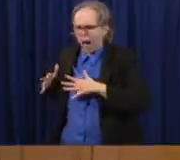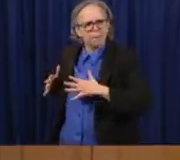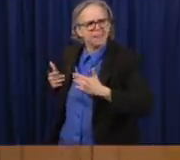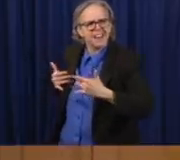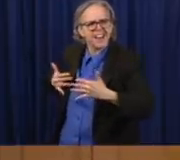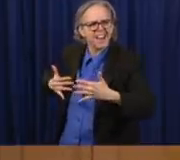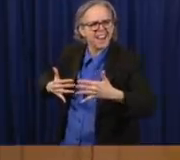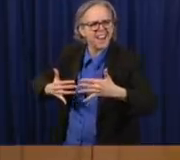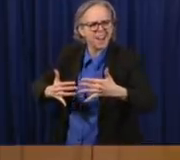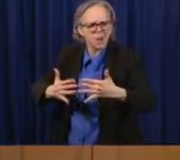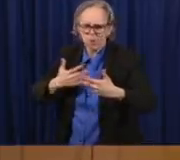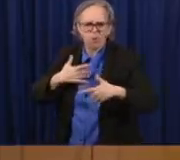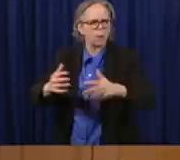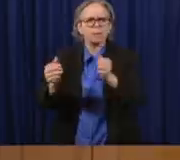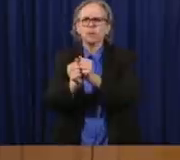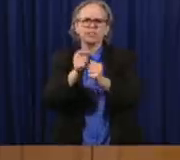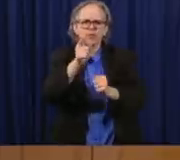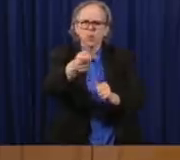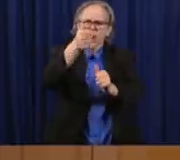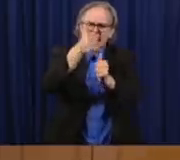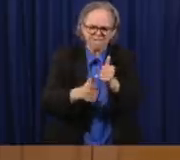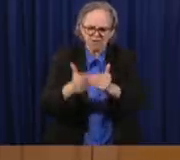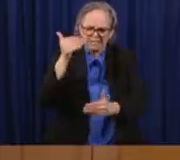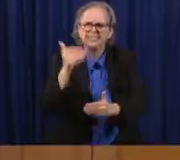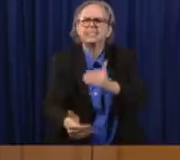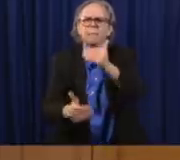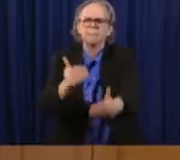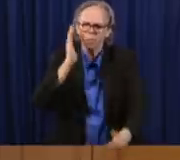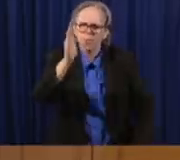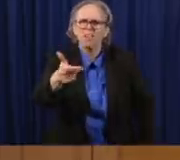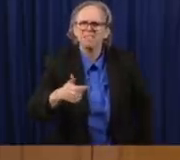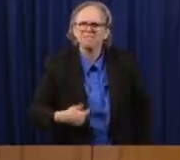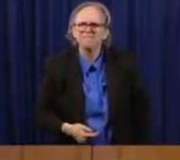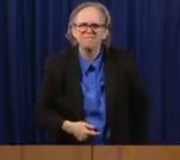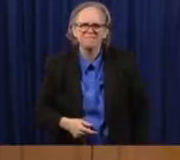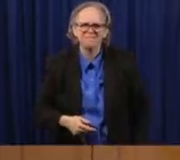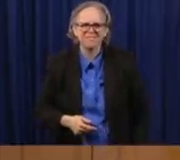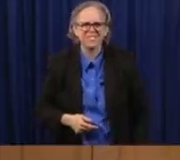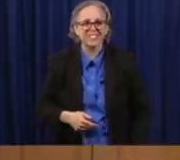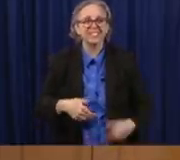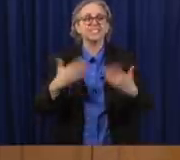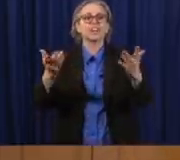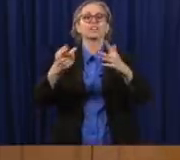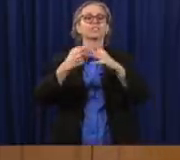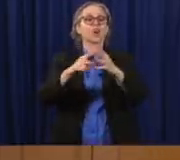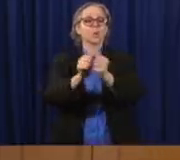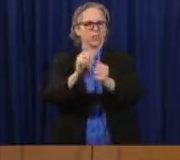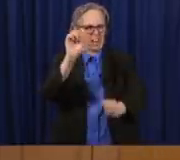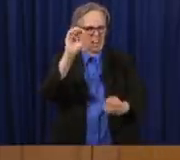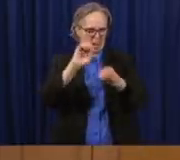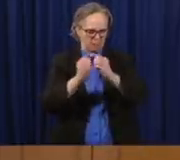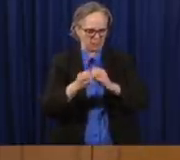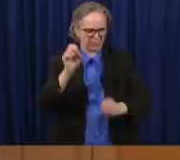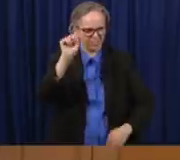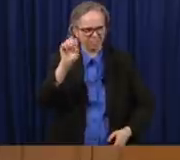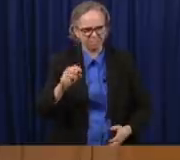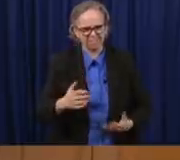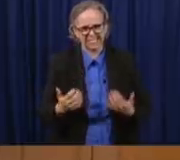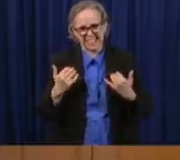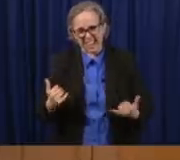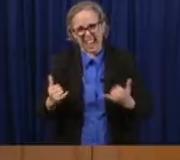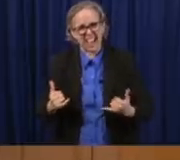step of the way. So let me begin with a little update on our numbers. We have right now in